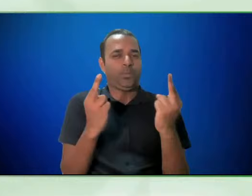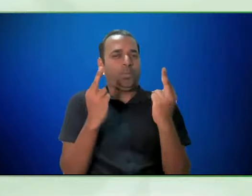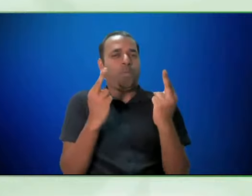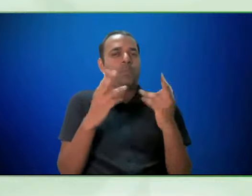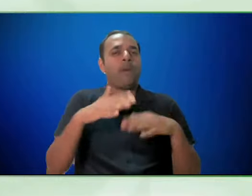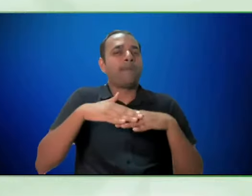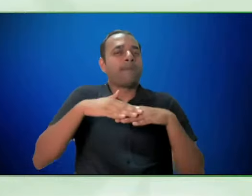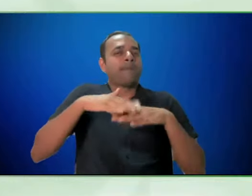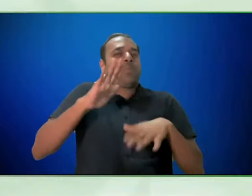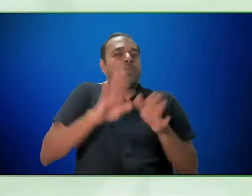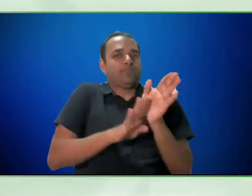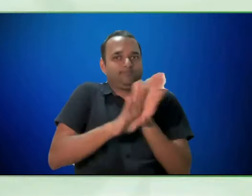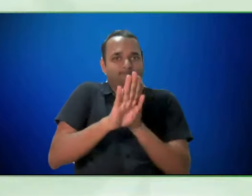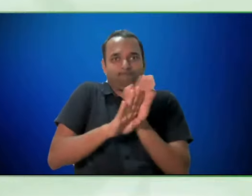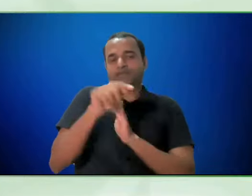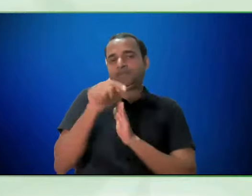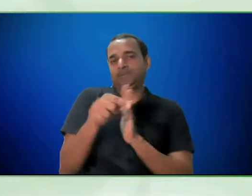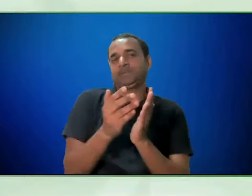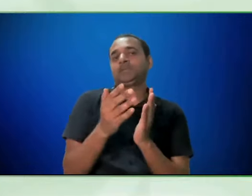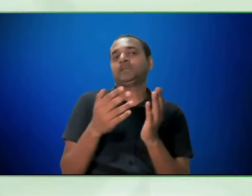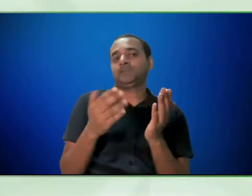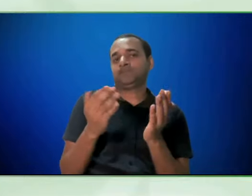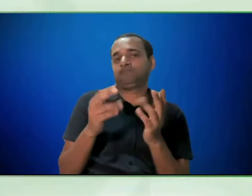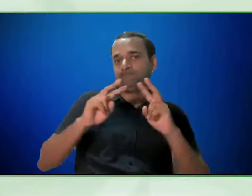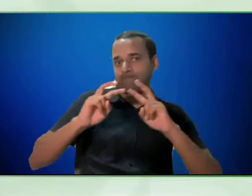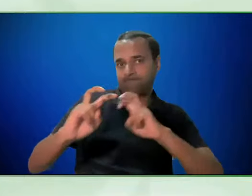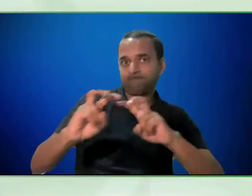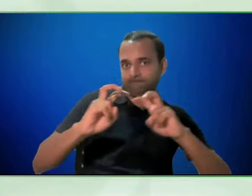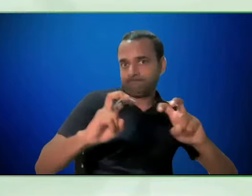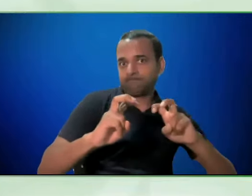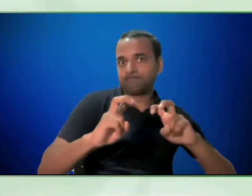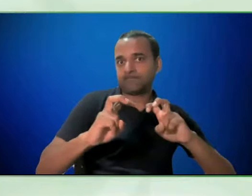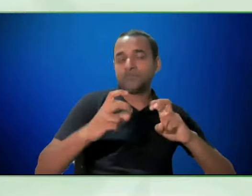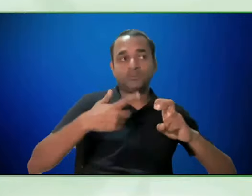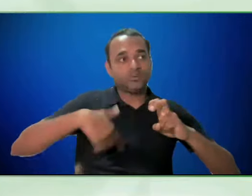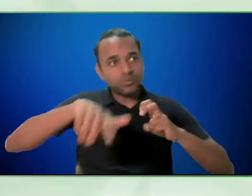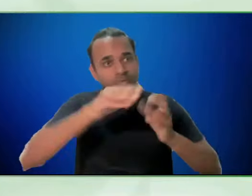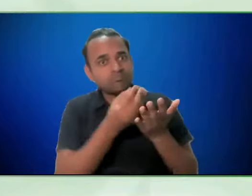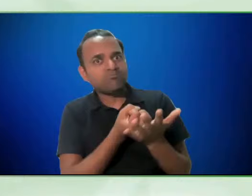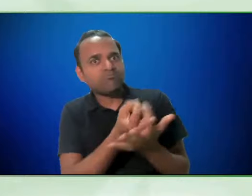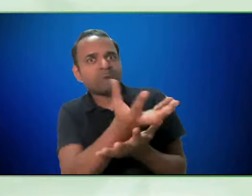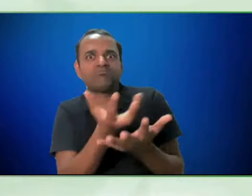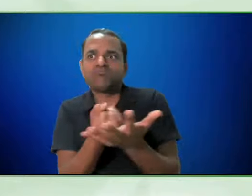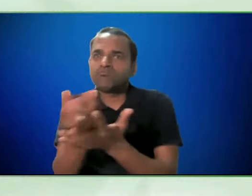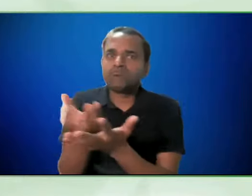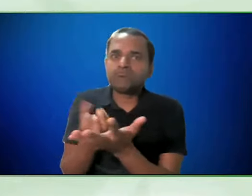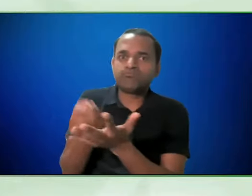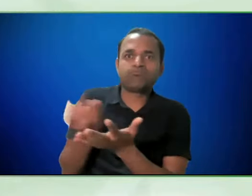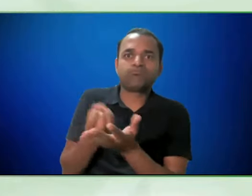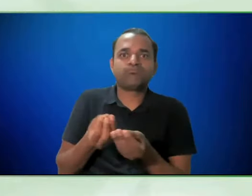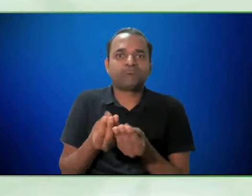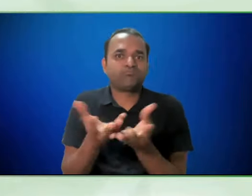in an appendix. Thank you for listening to us. Thank you.